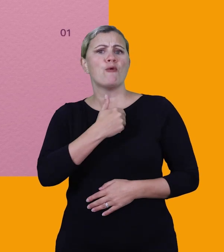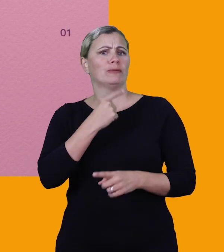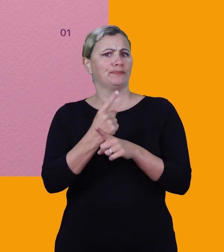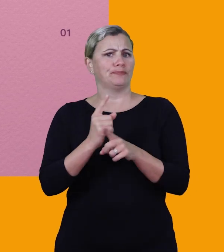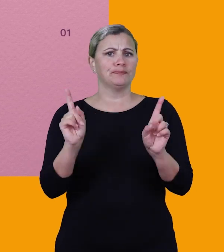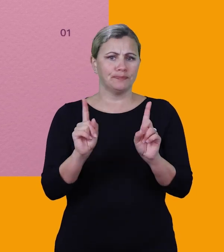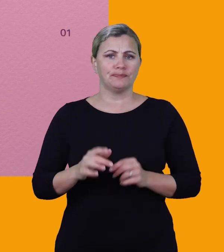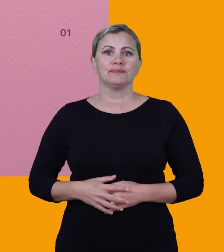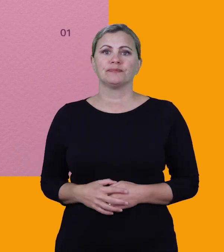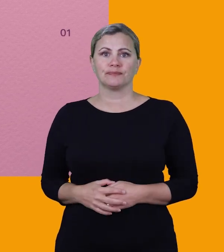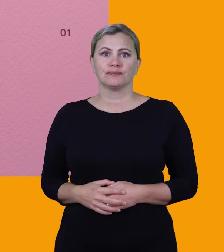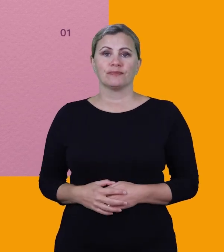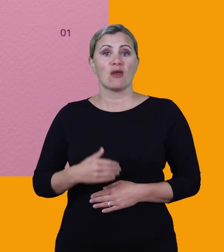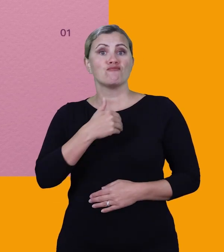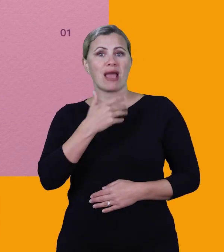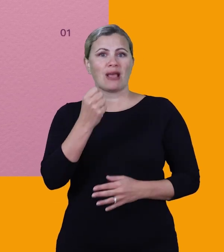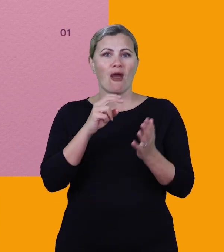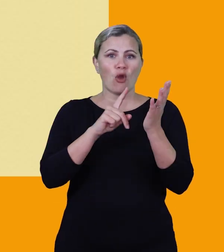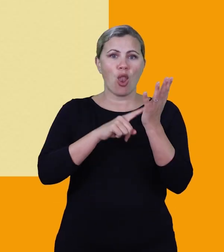About your breasts.